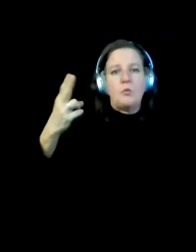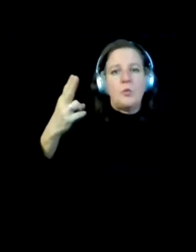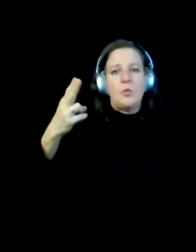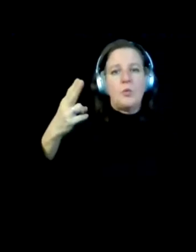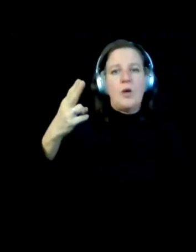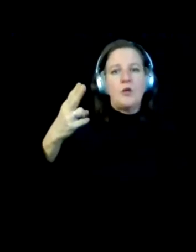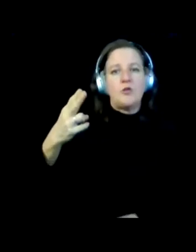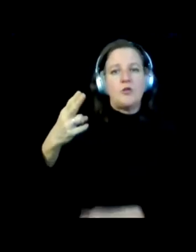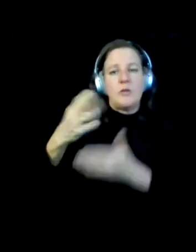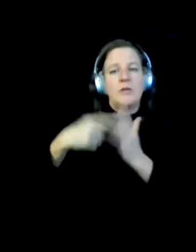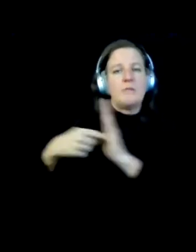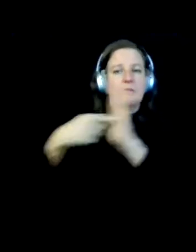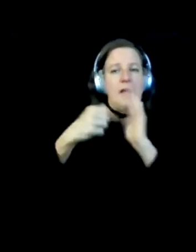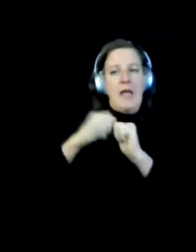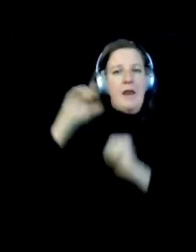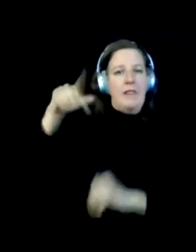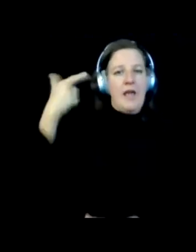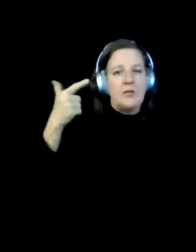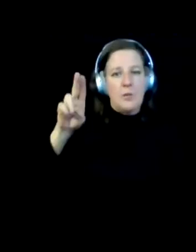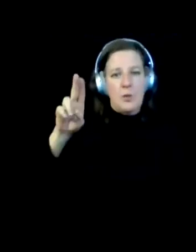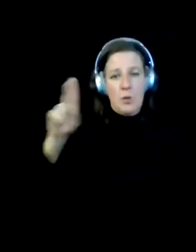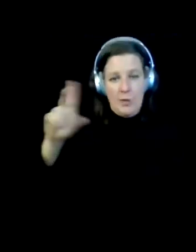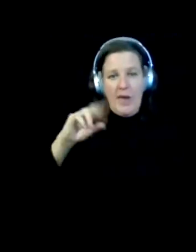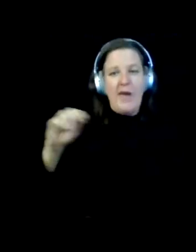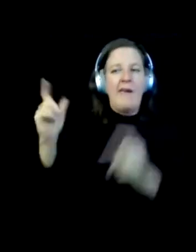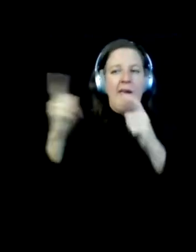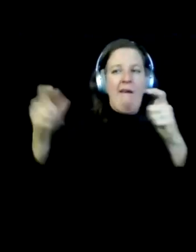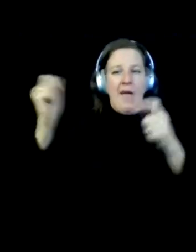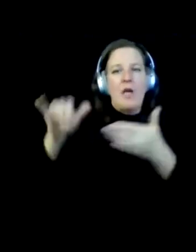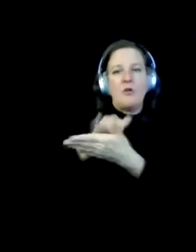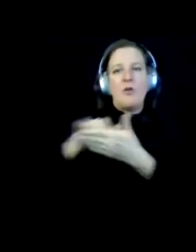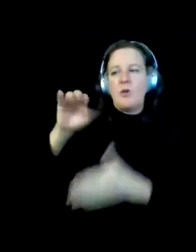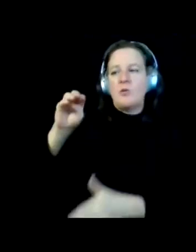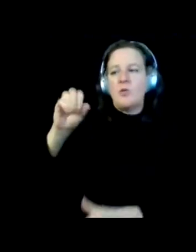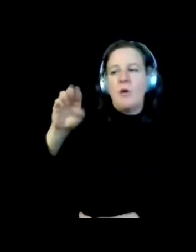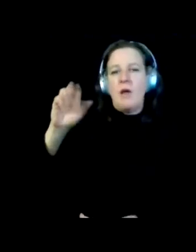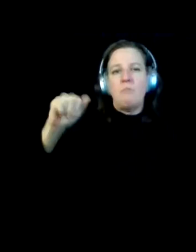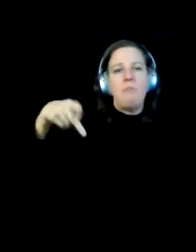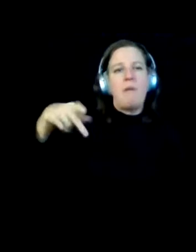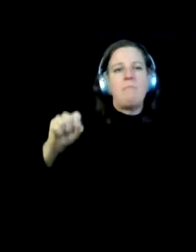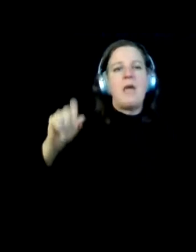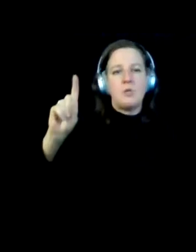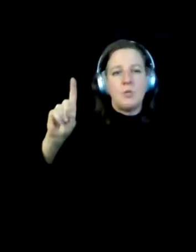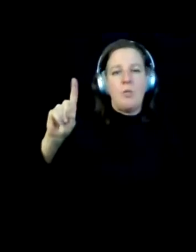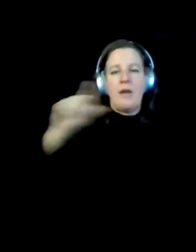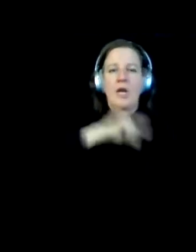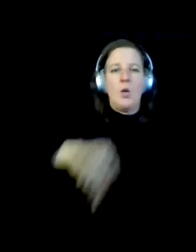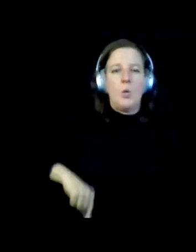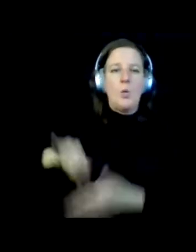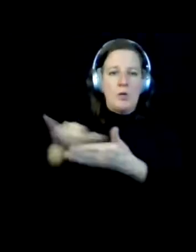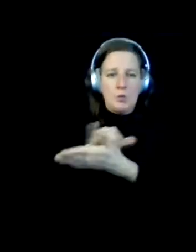in the UK, and Greater New York at MoMA PS1 in Queens, New York.